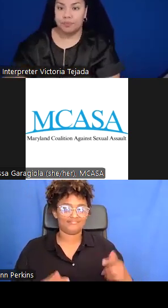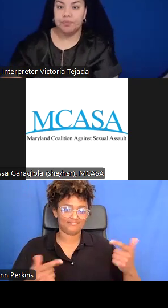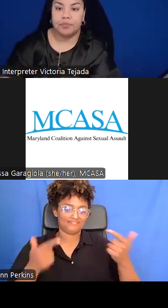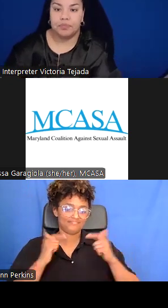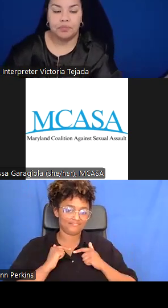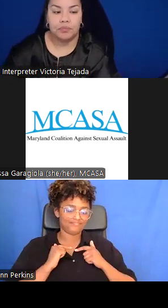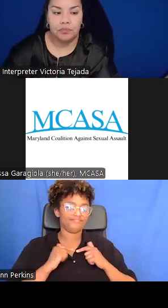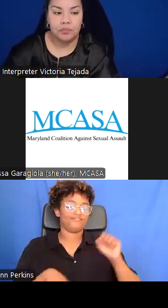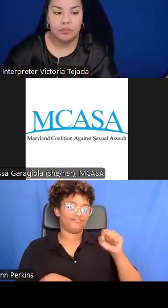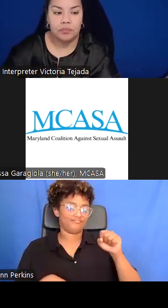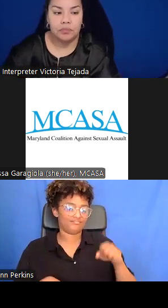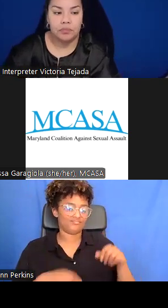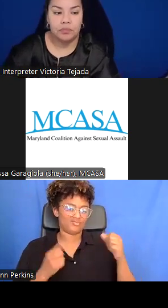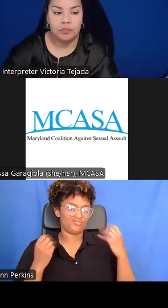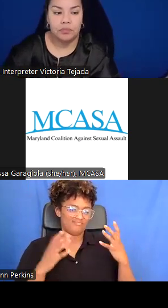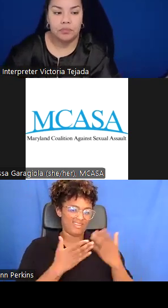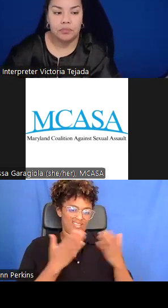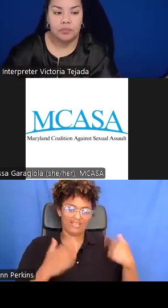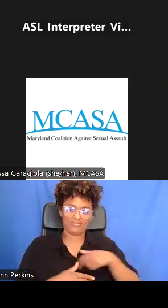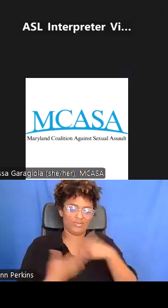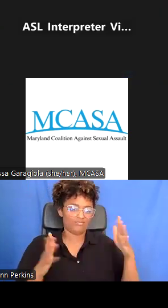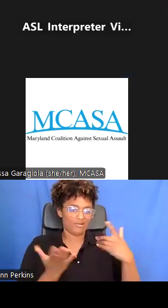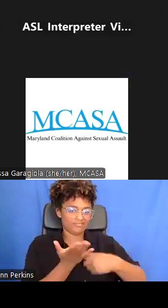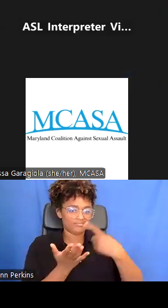or gain, cravings, weakened immune system, all of